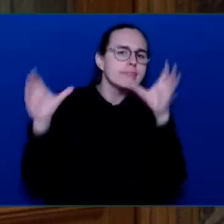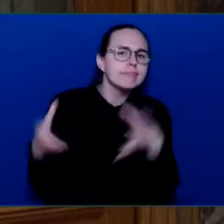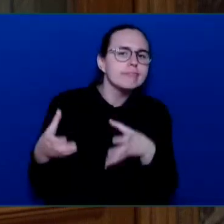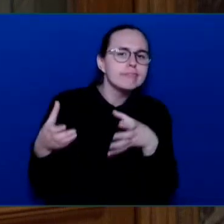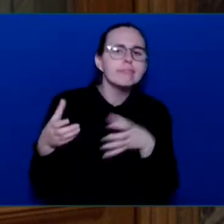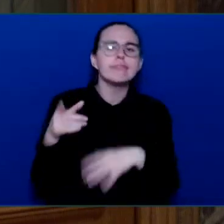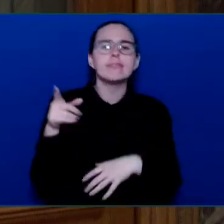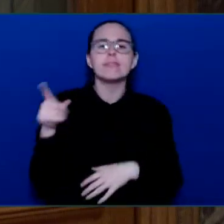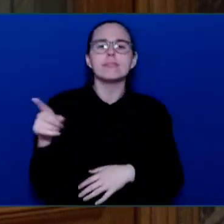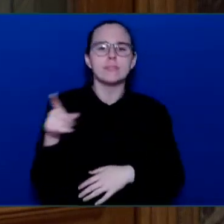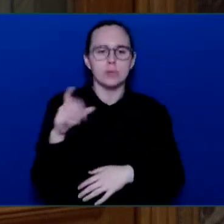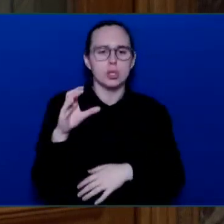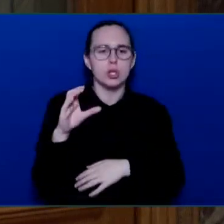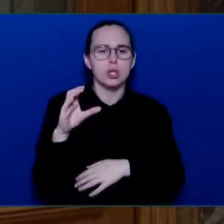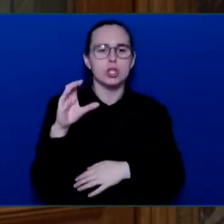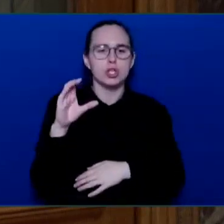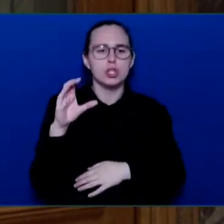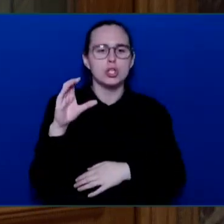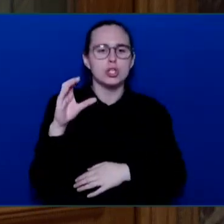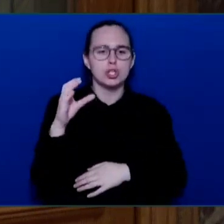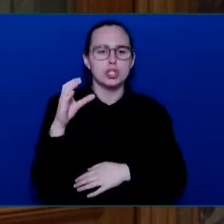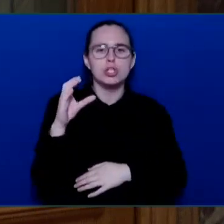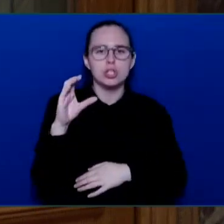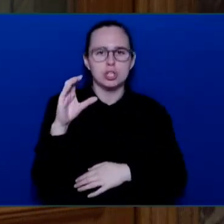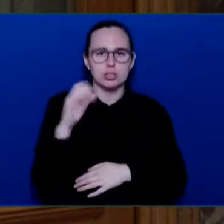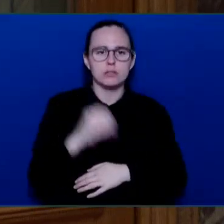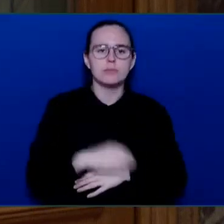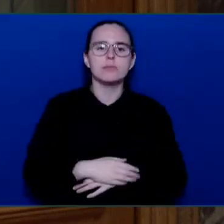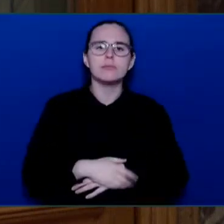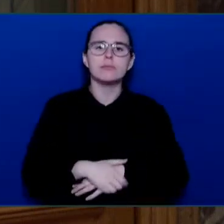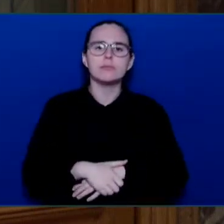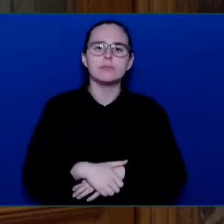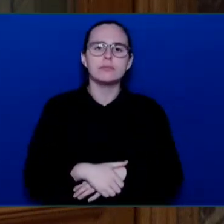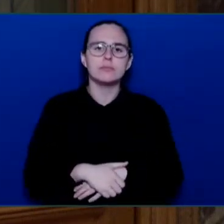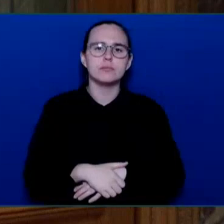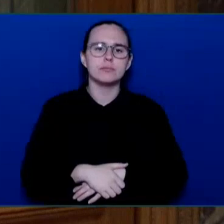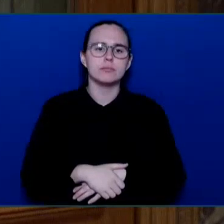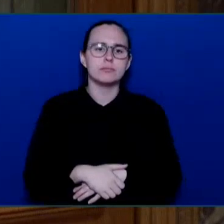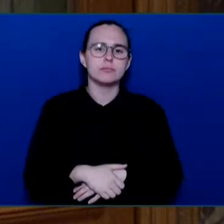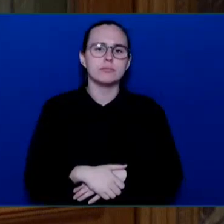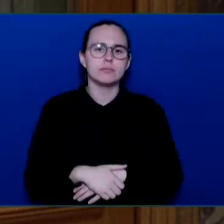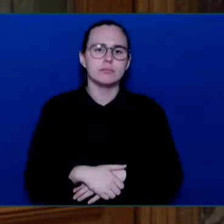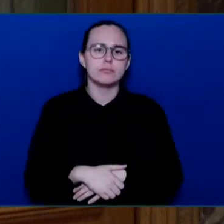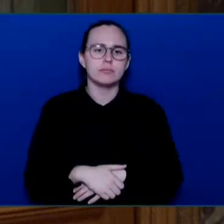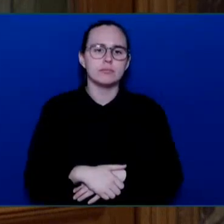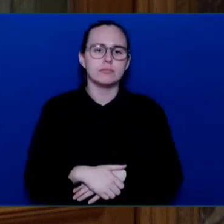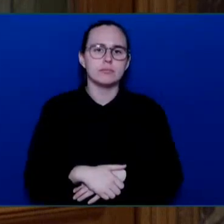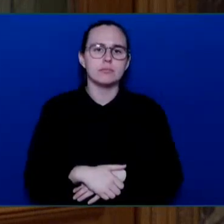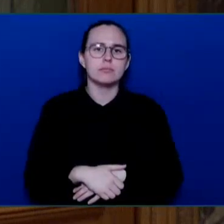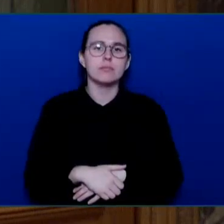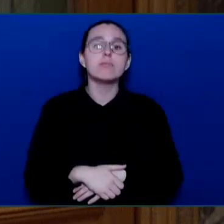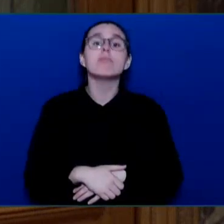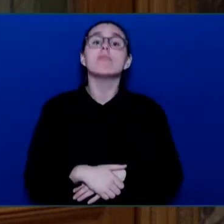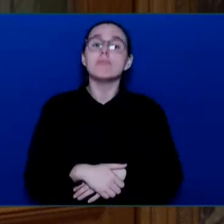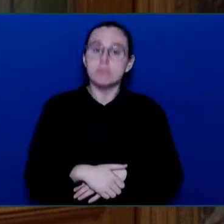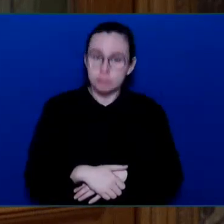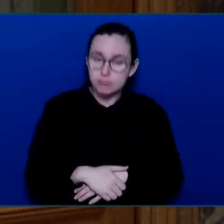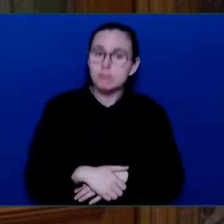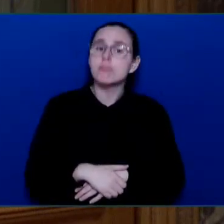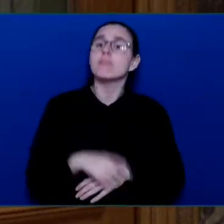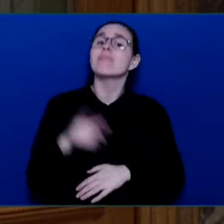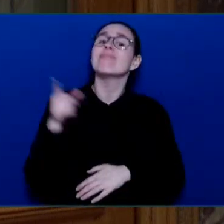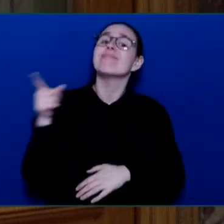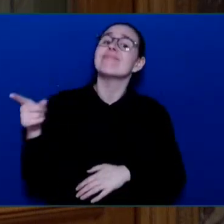gold commander. It was a temporary unit, but now it's got some permanent members. We've seen the videos of this unit